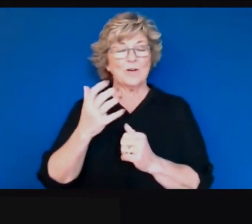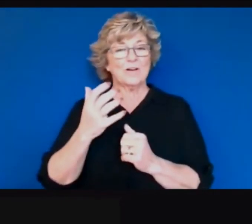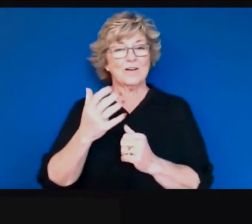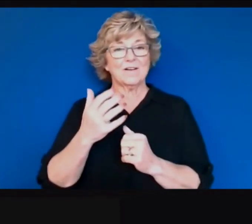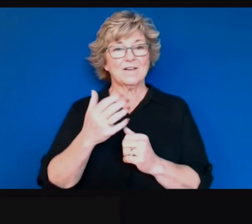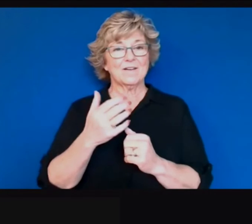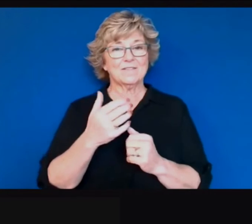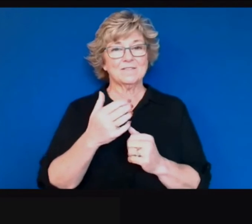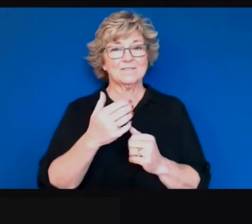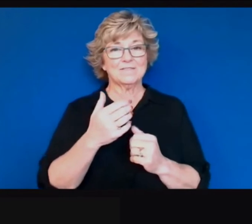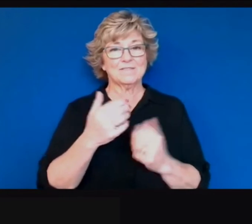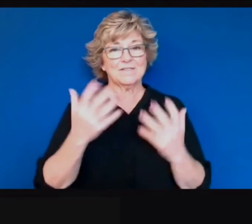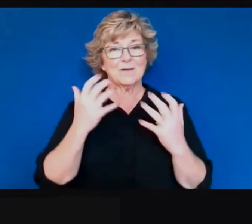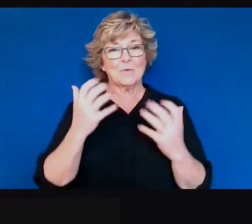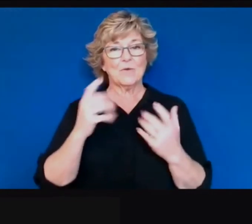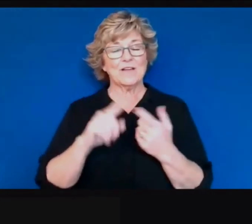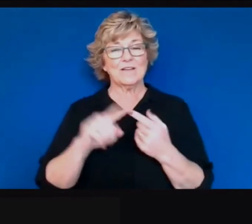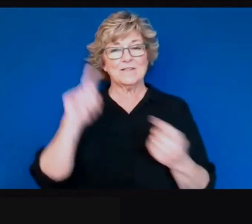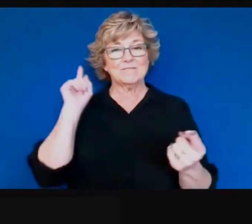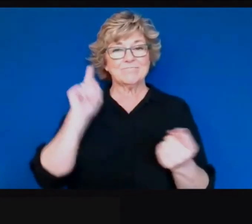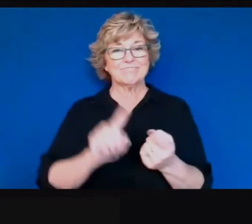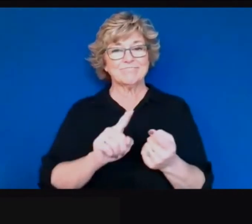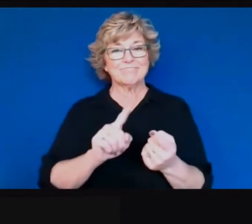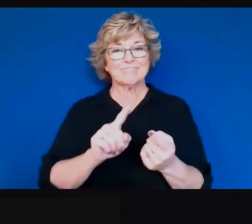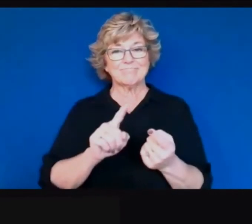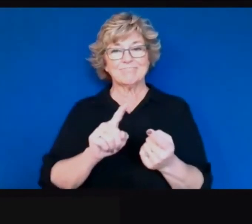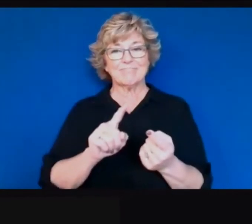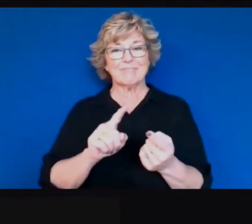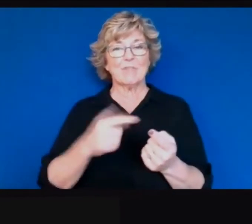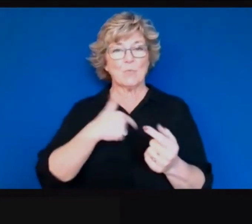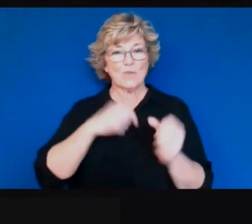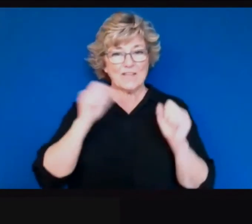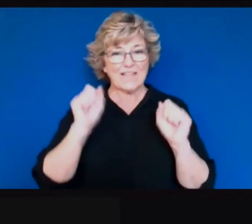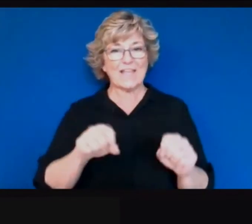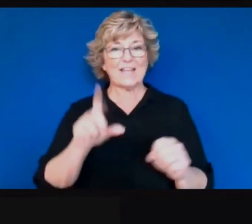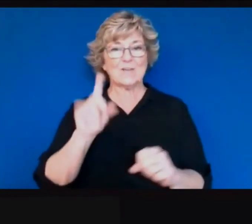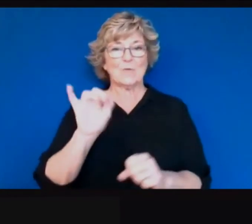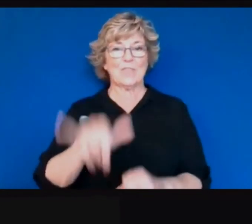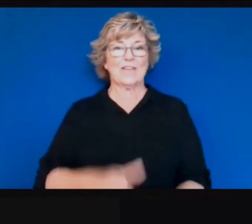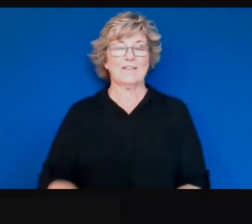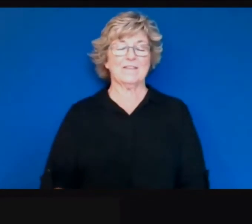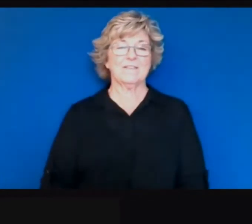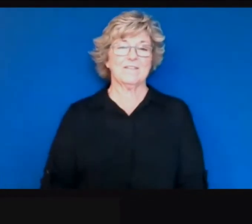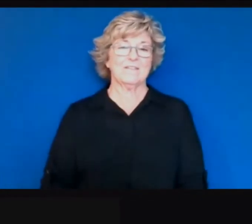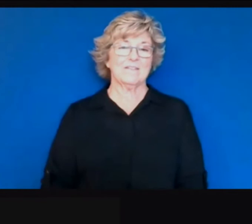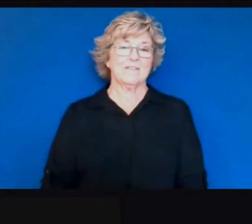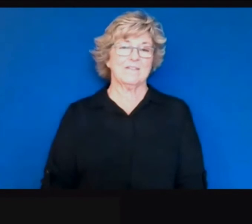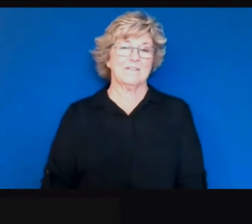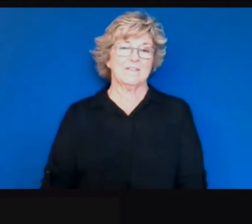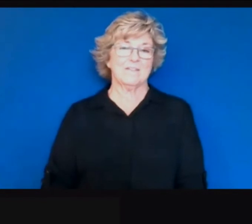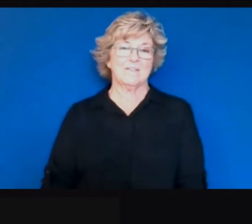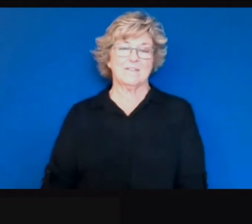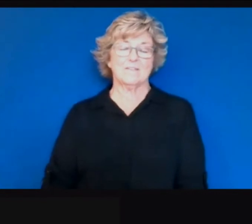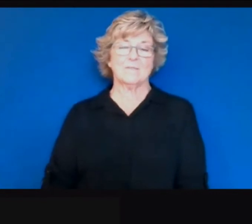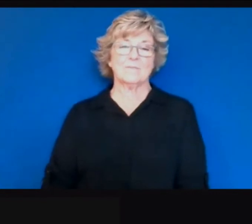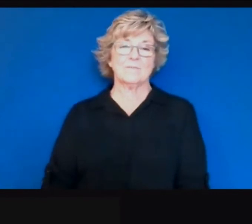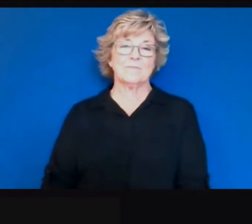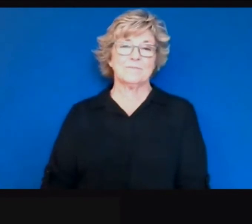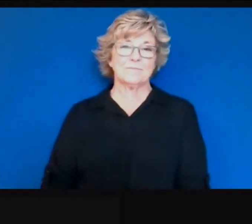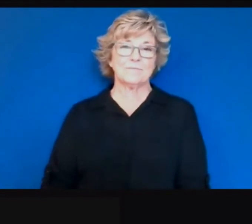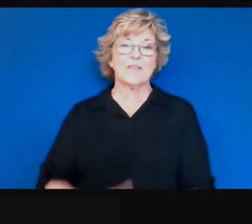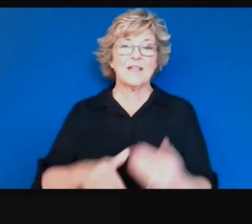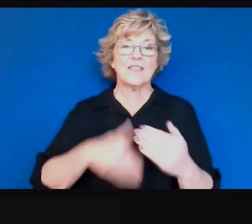a way that I think this state is uniquely capable of. Ryan Carter, LA Daily News.